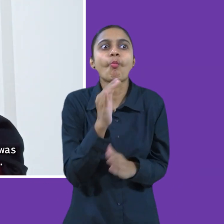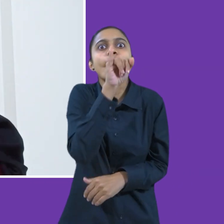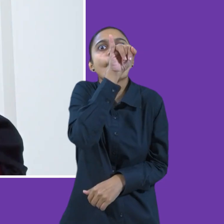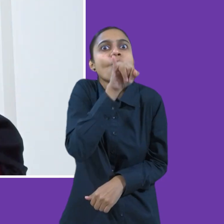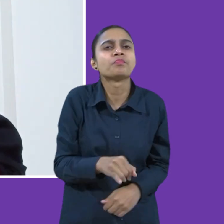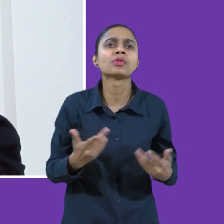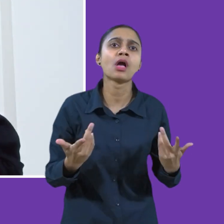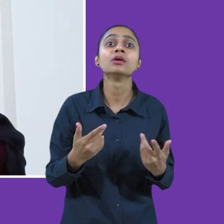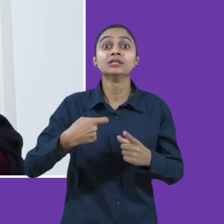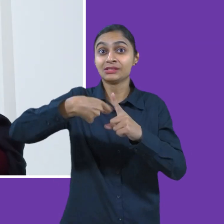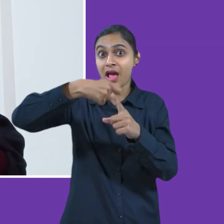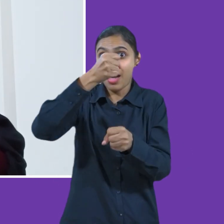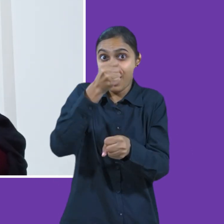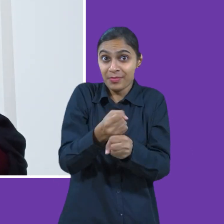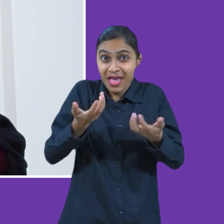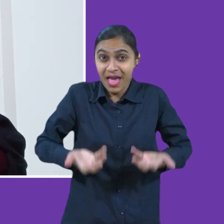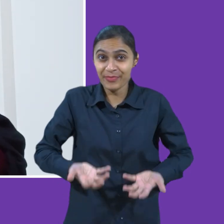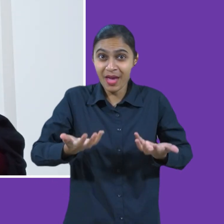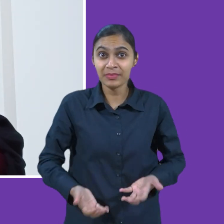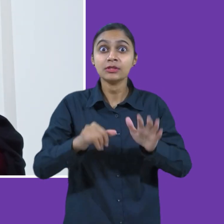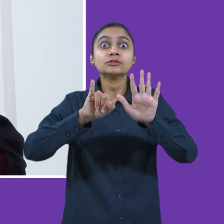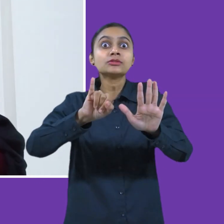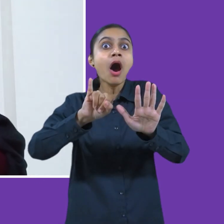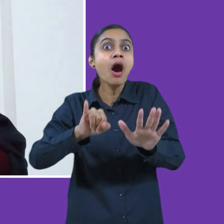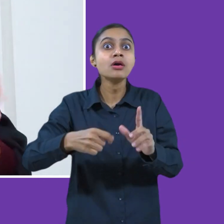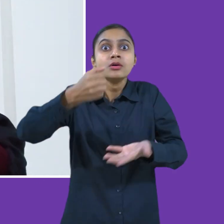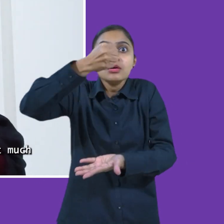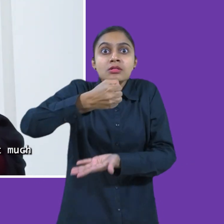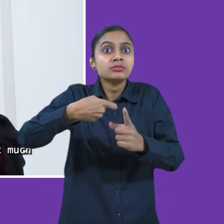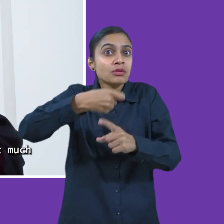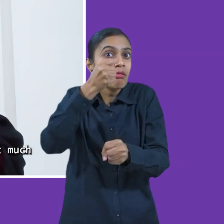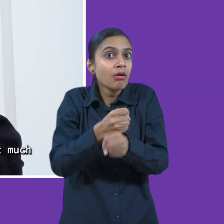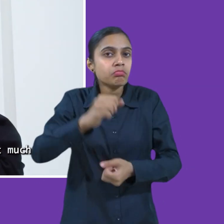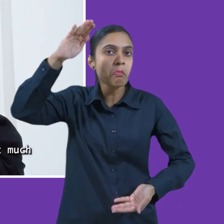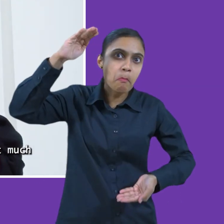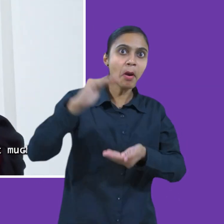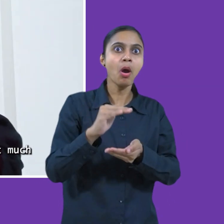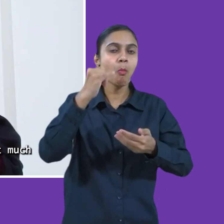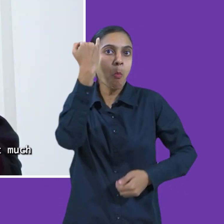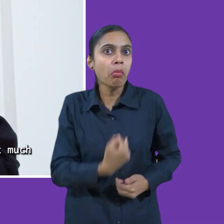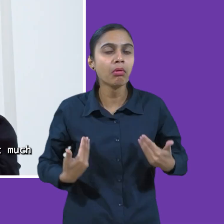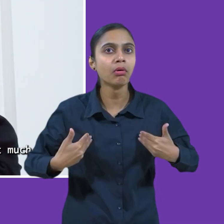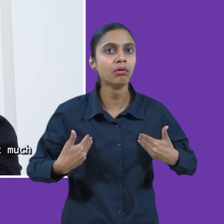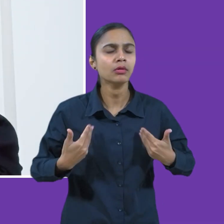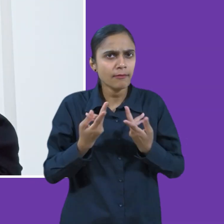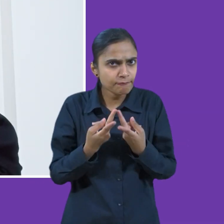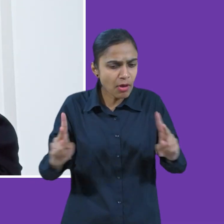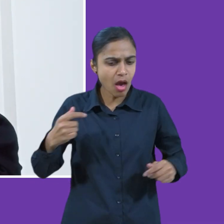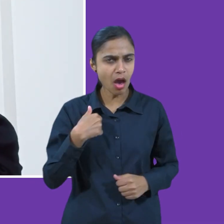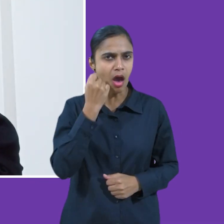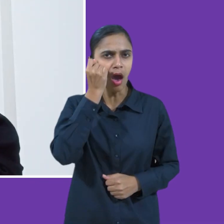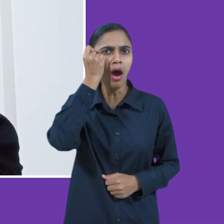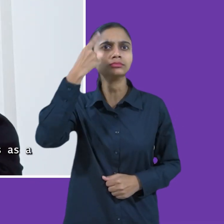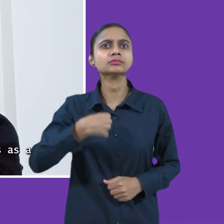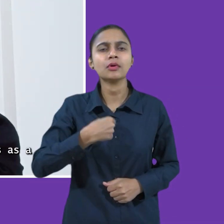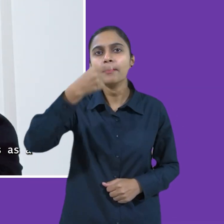time, but even then I had lost around 6 kgs in 1 month time. So I was under that much stress. So then